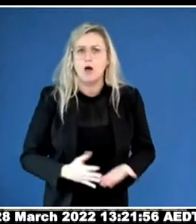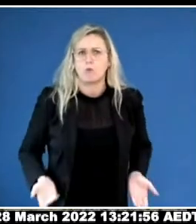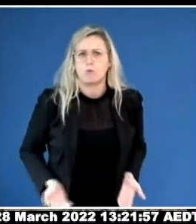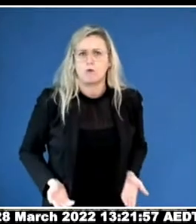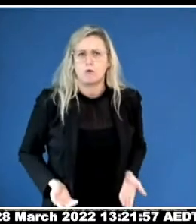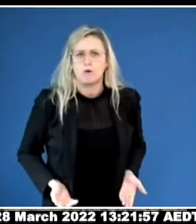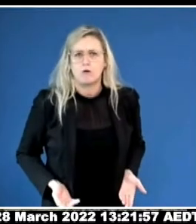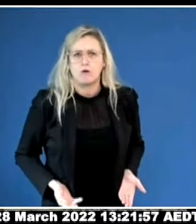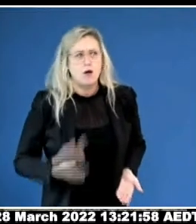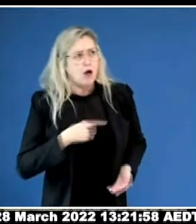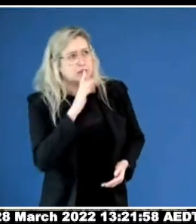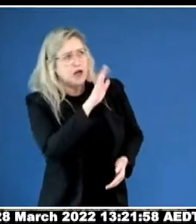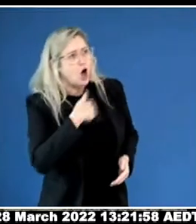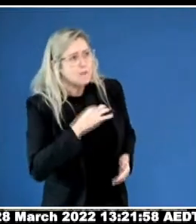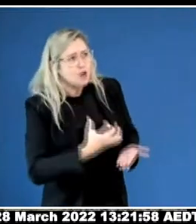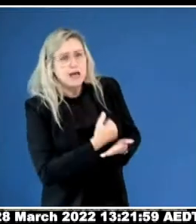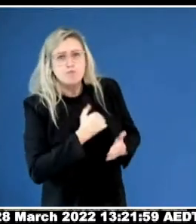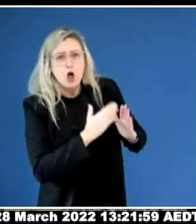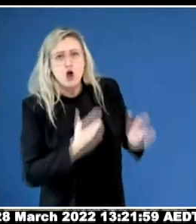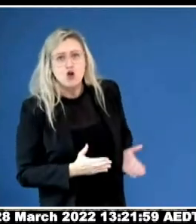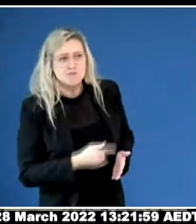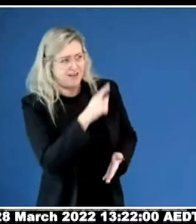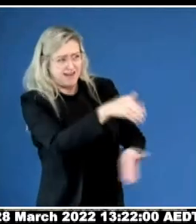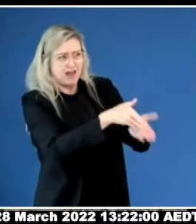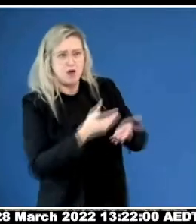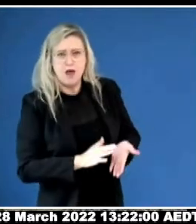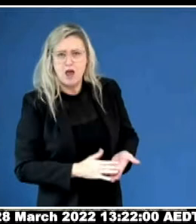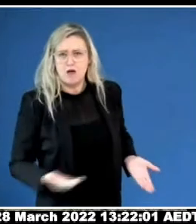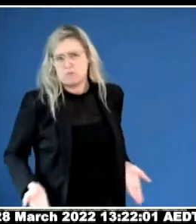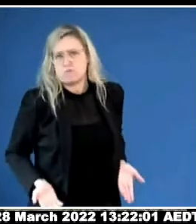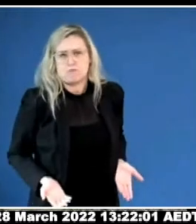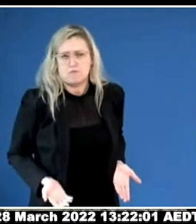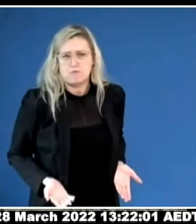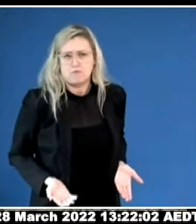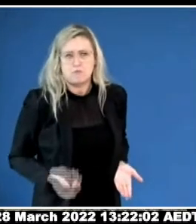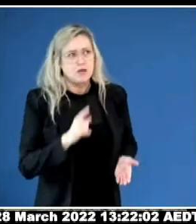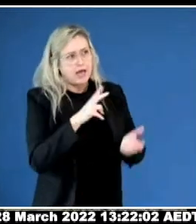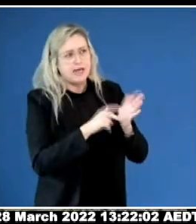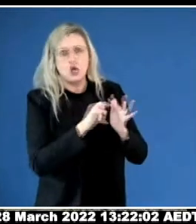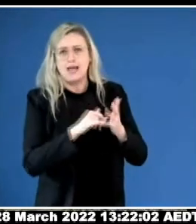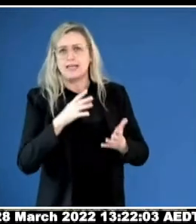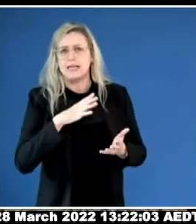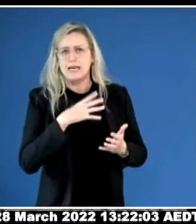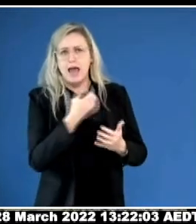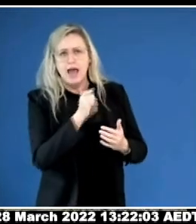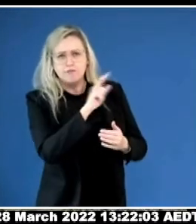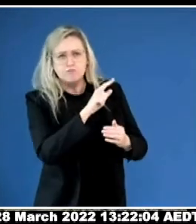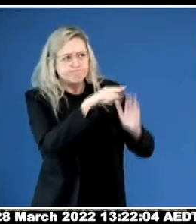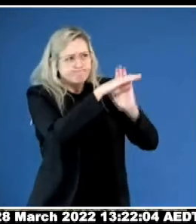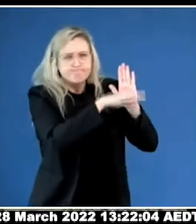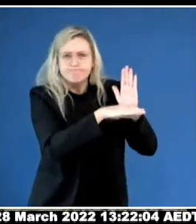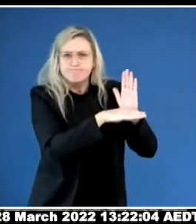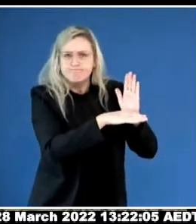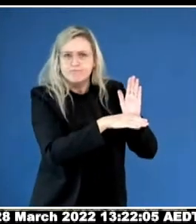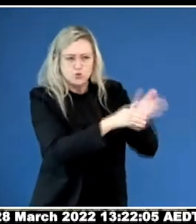the structure that we need that can give us that opportunity to be safe, that gives us